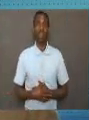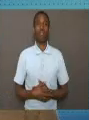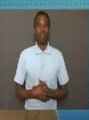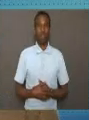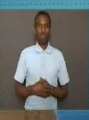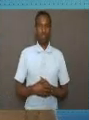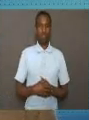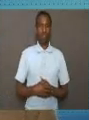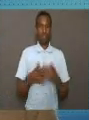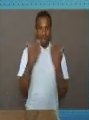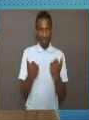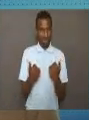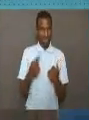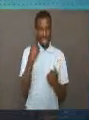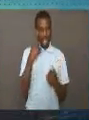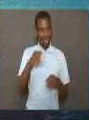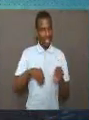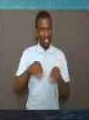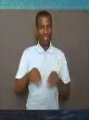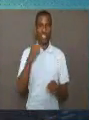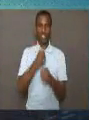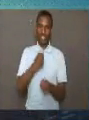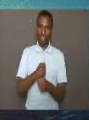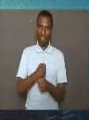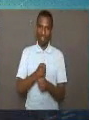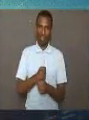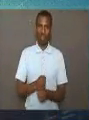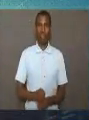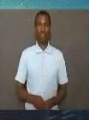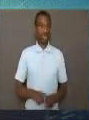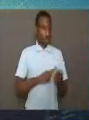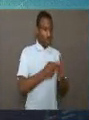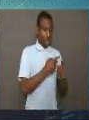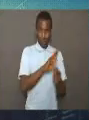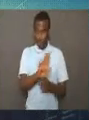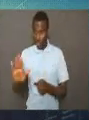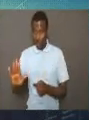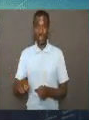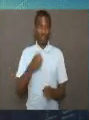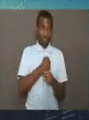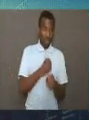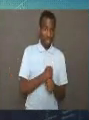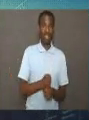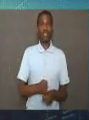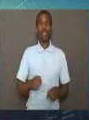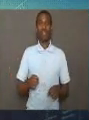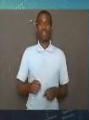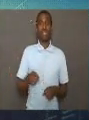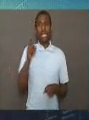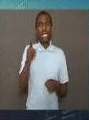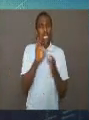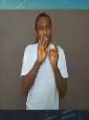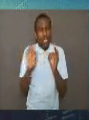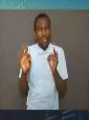Let us do an activity. Working with a partner, try to determine whether this